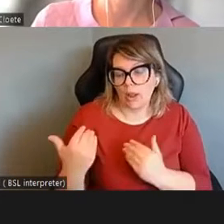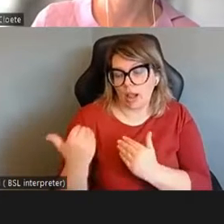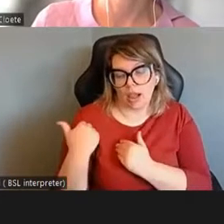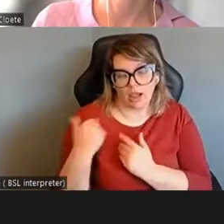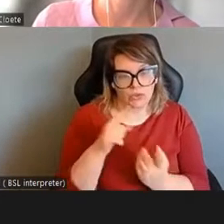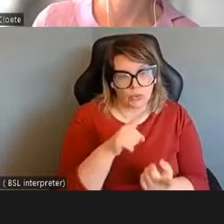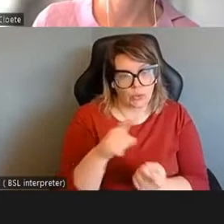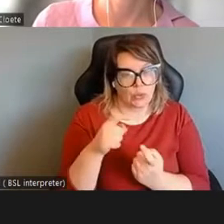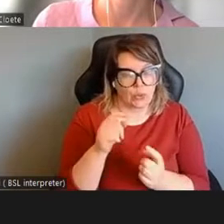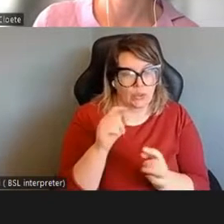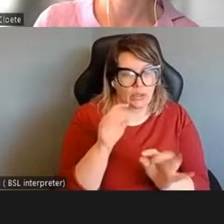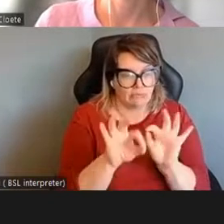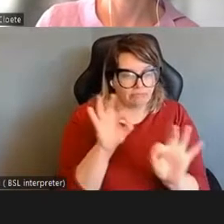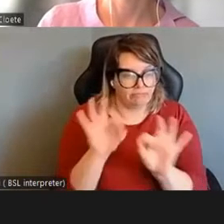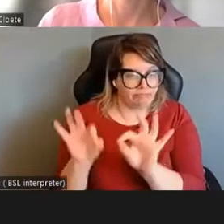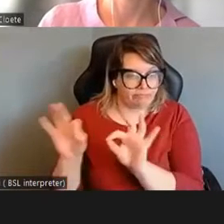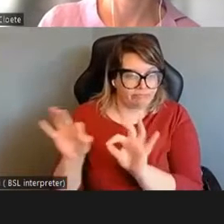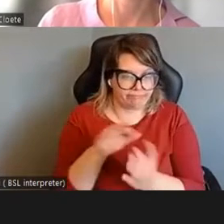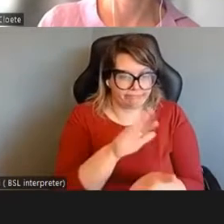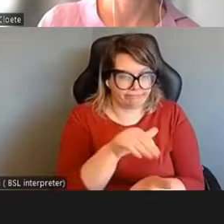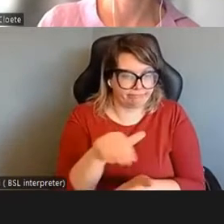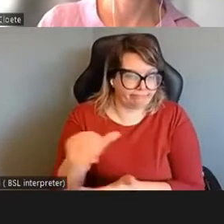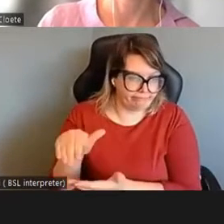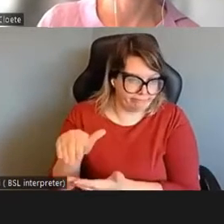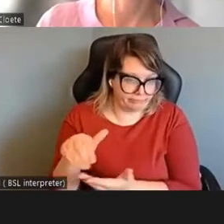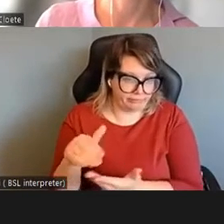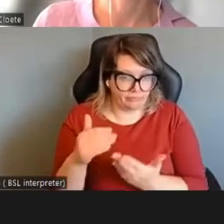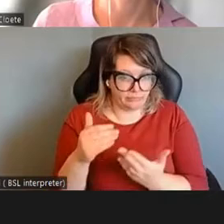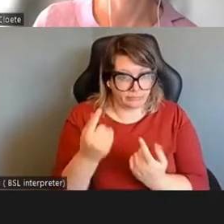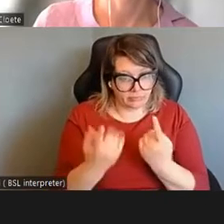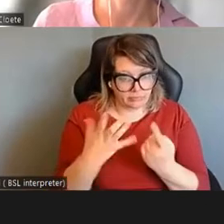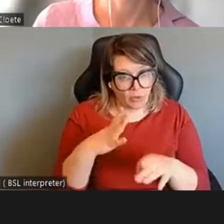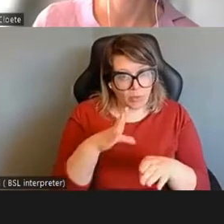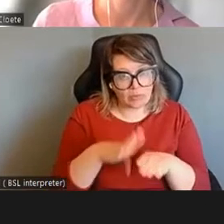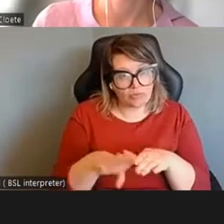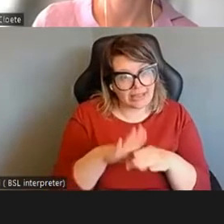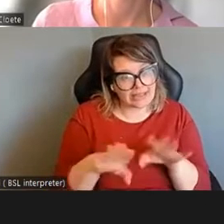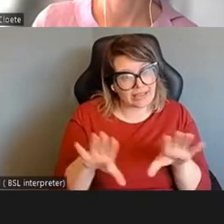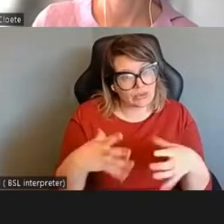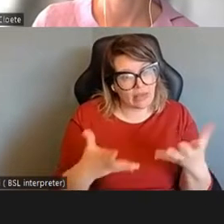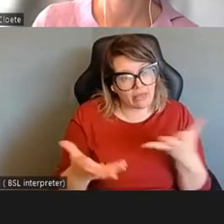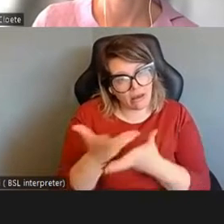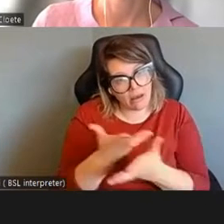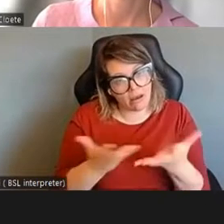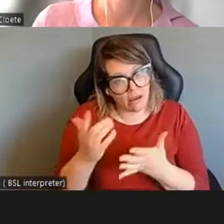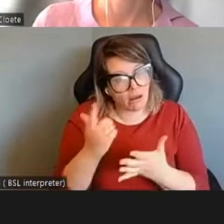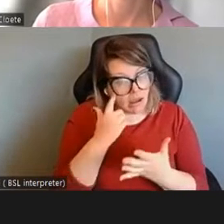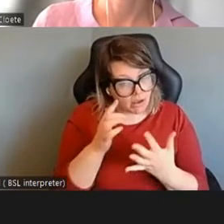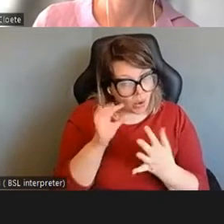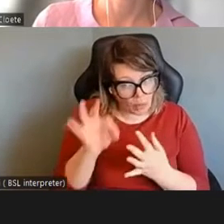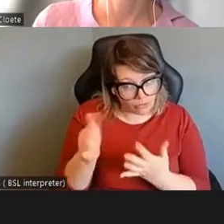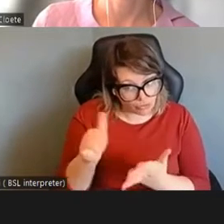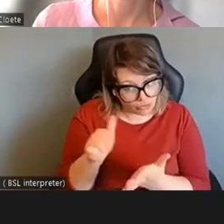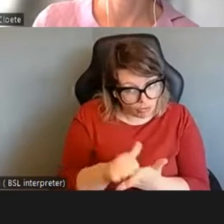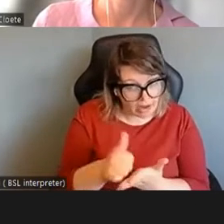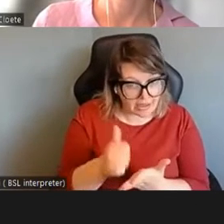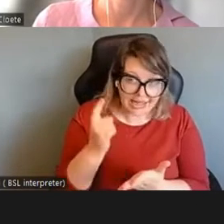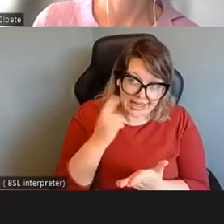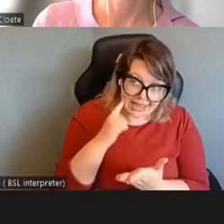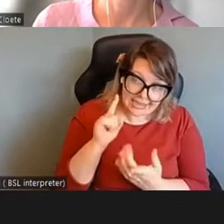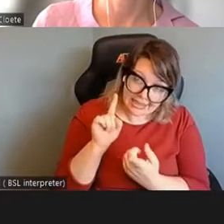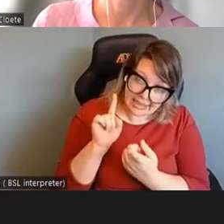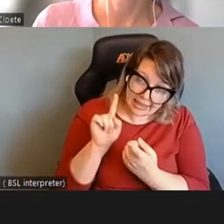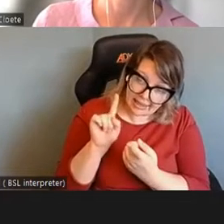they piloted the survey, practicing it among themselves to see whether the questions are clear and easy to answer,